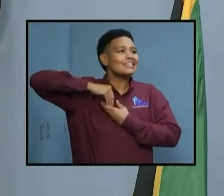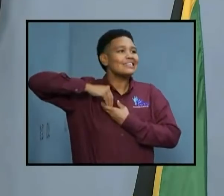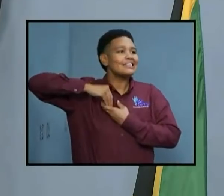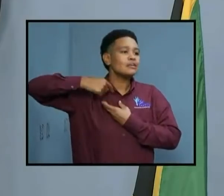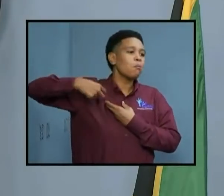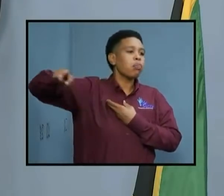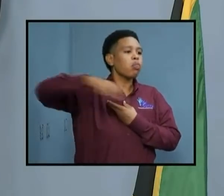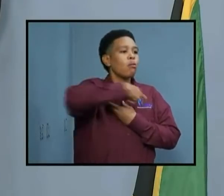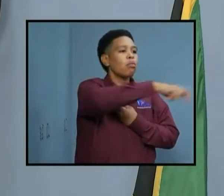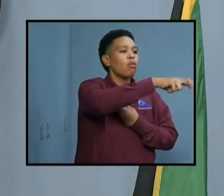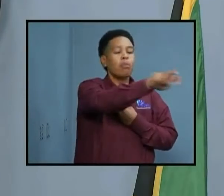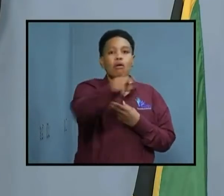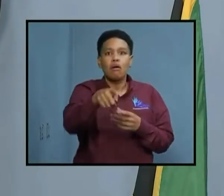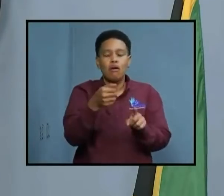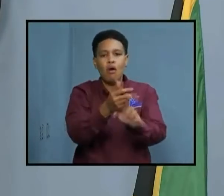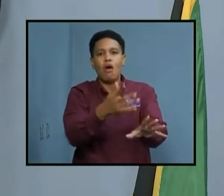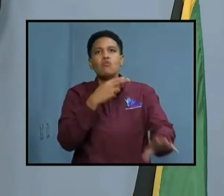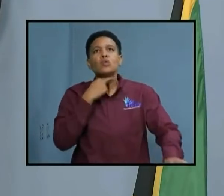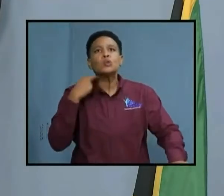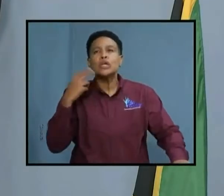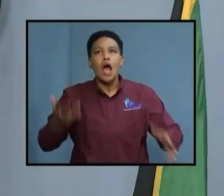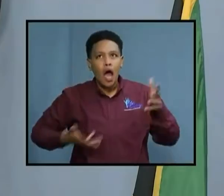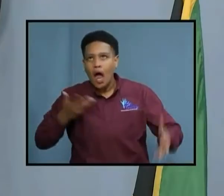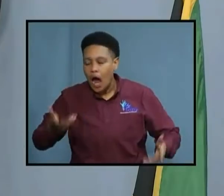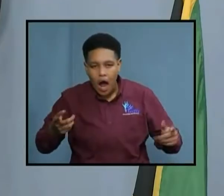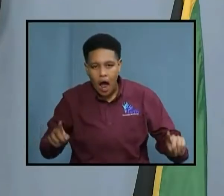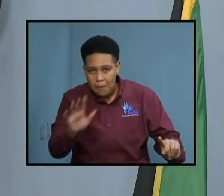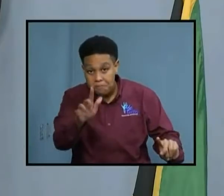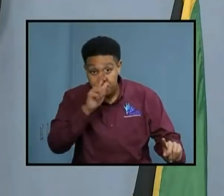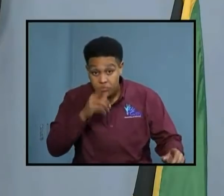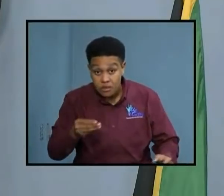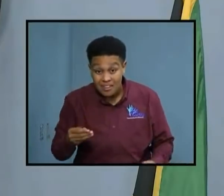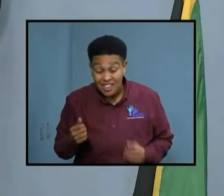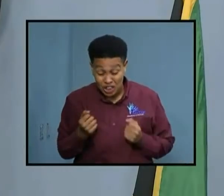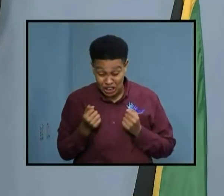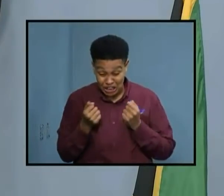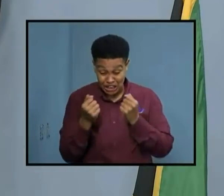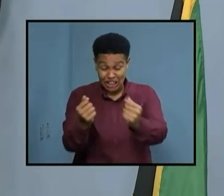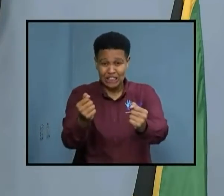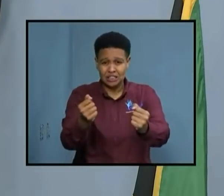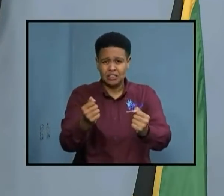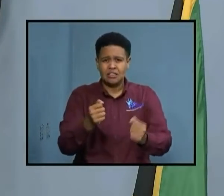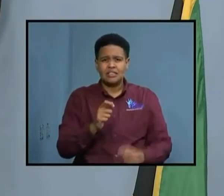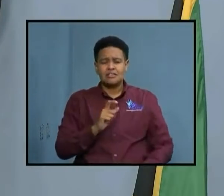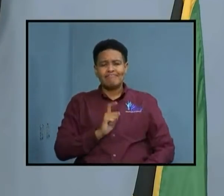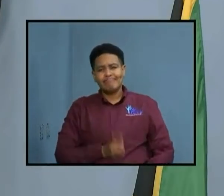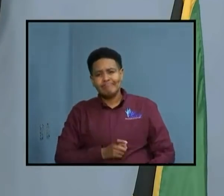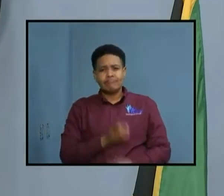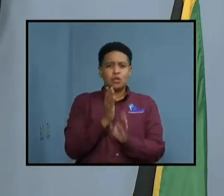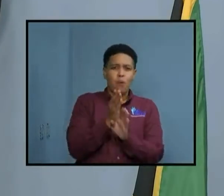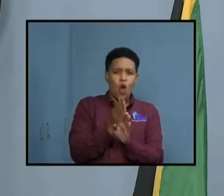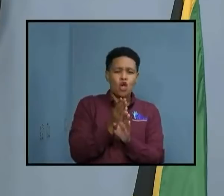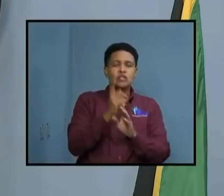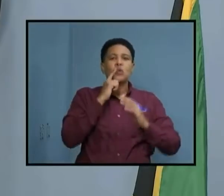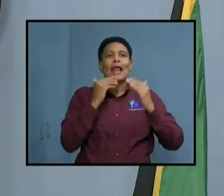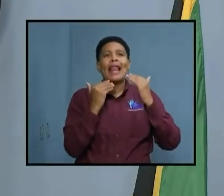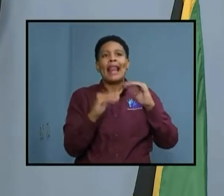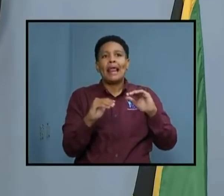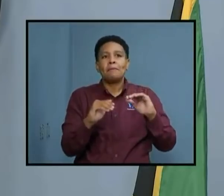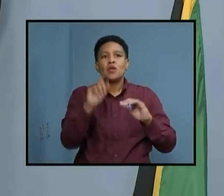The provision of public transportation by motor car will be limited to one